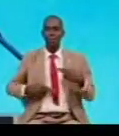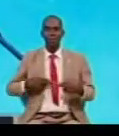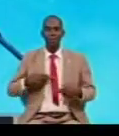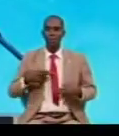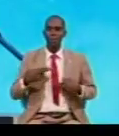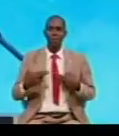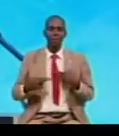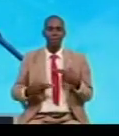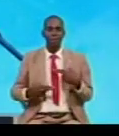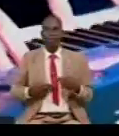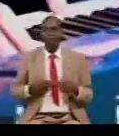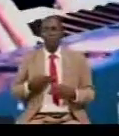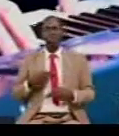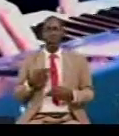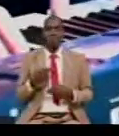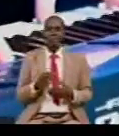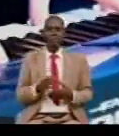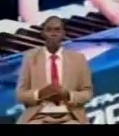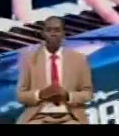Yeah.